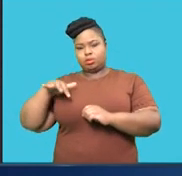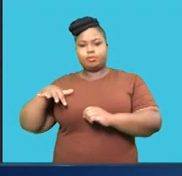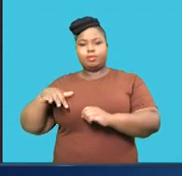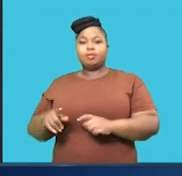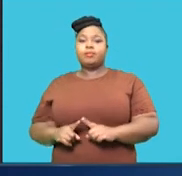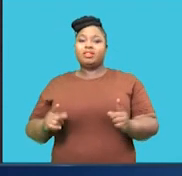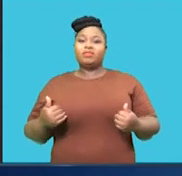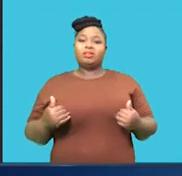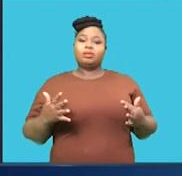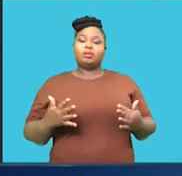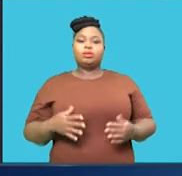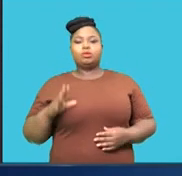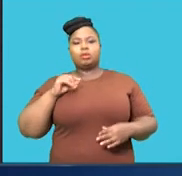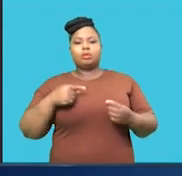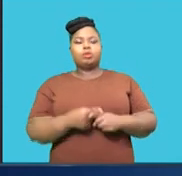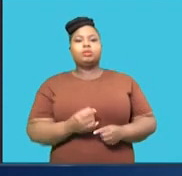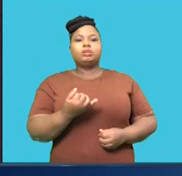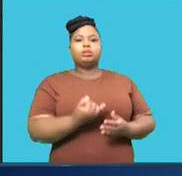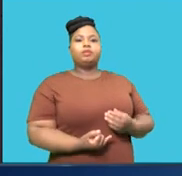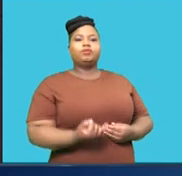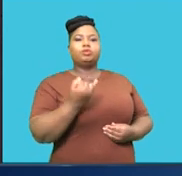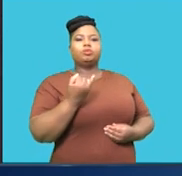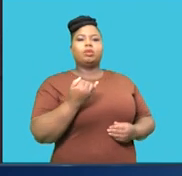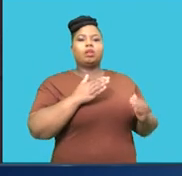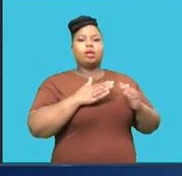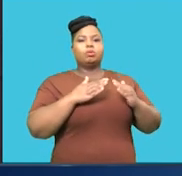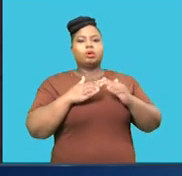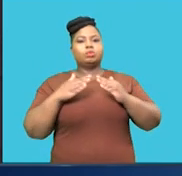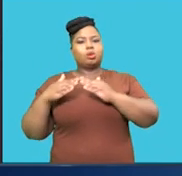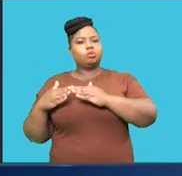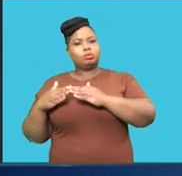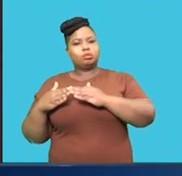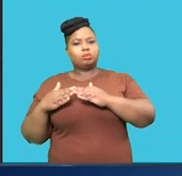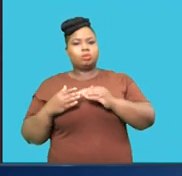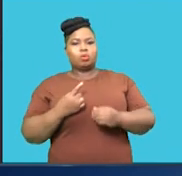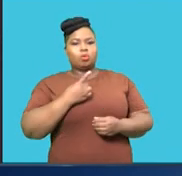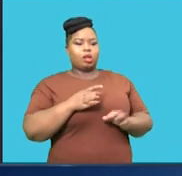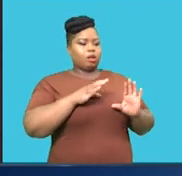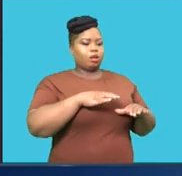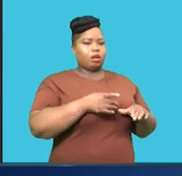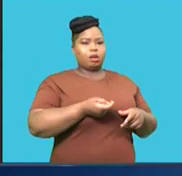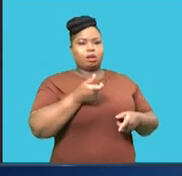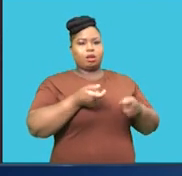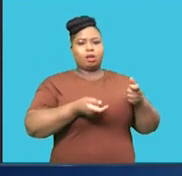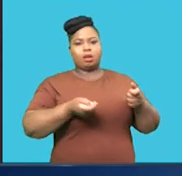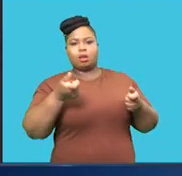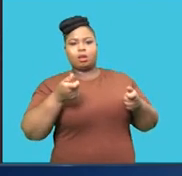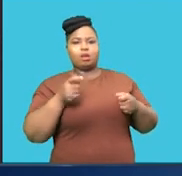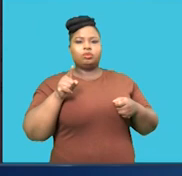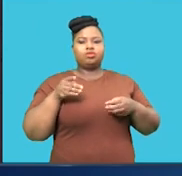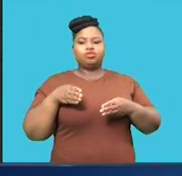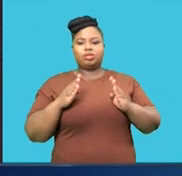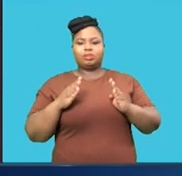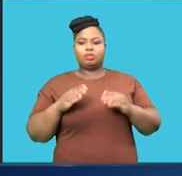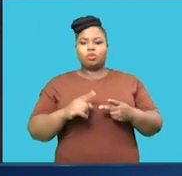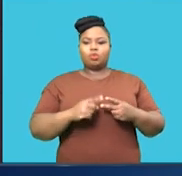you start talking individual household, one section here and there, one street